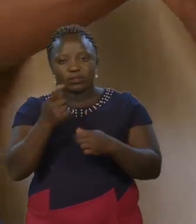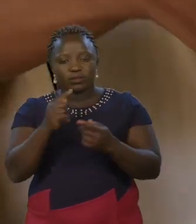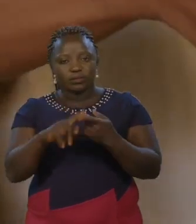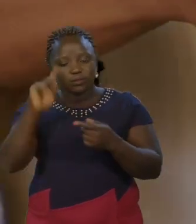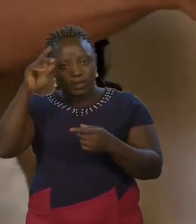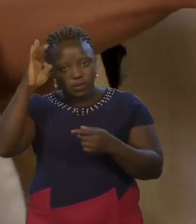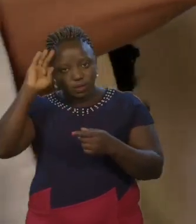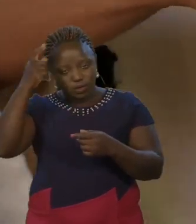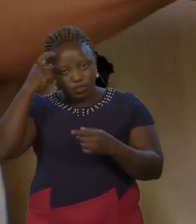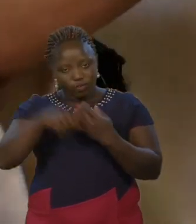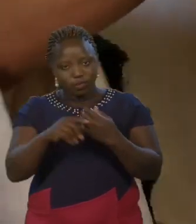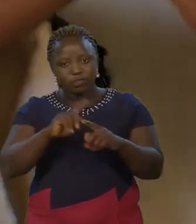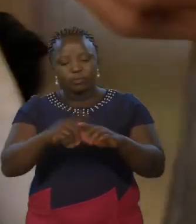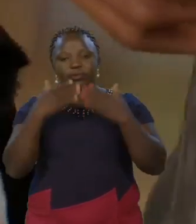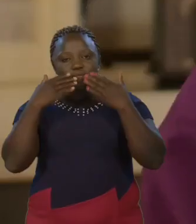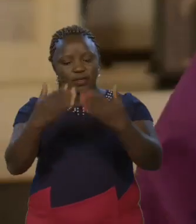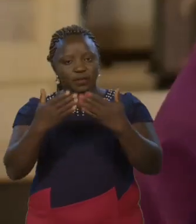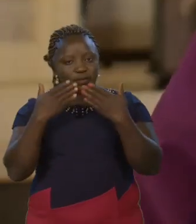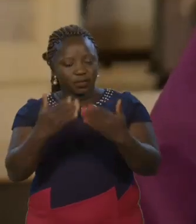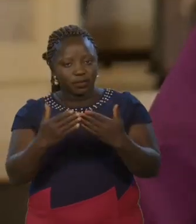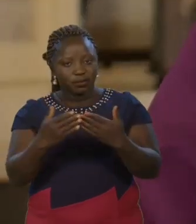but thank you. Federal